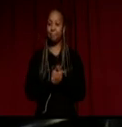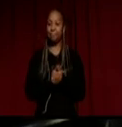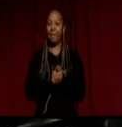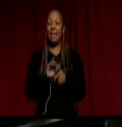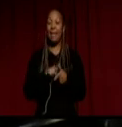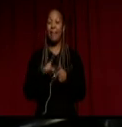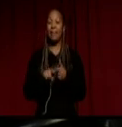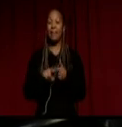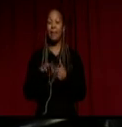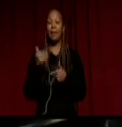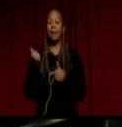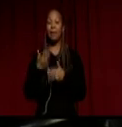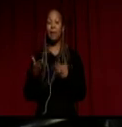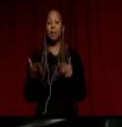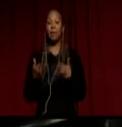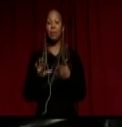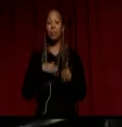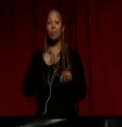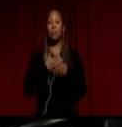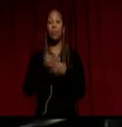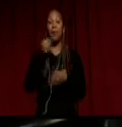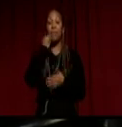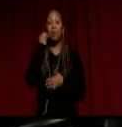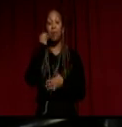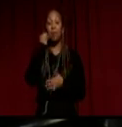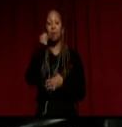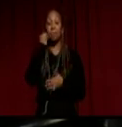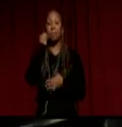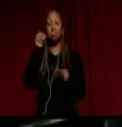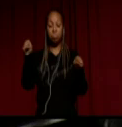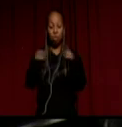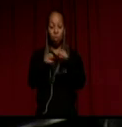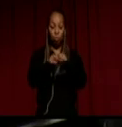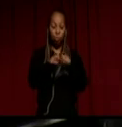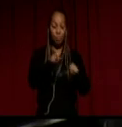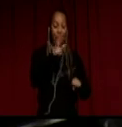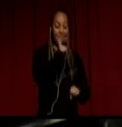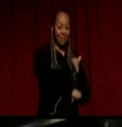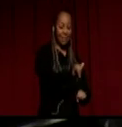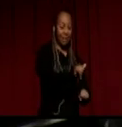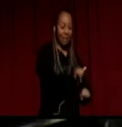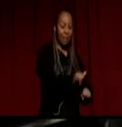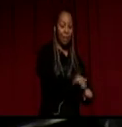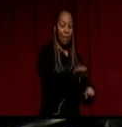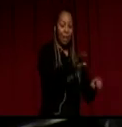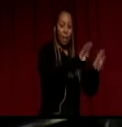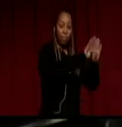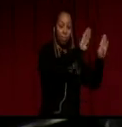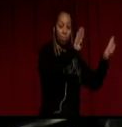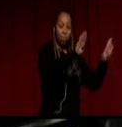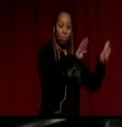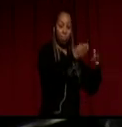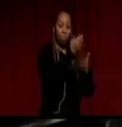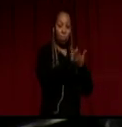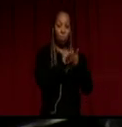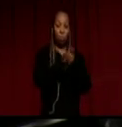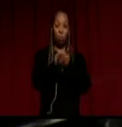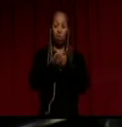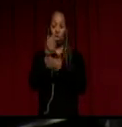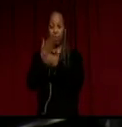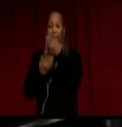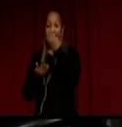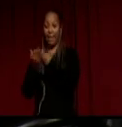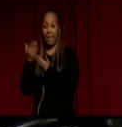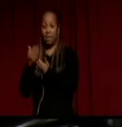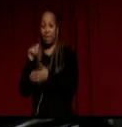And then the other thing is that when you get home, leave your shoes at the door, wash your hands. And what they don't say in the CDC